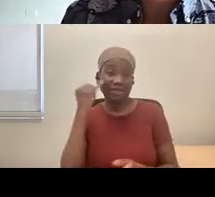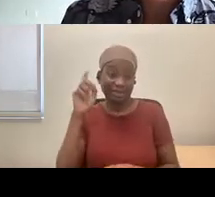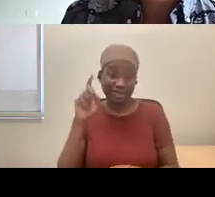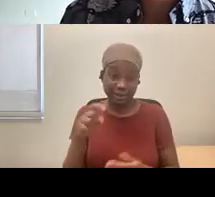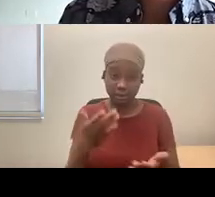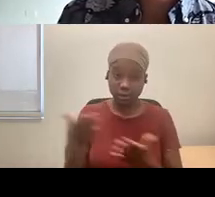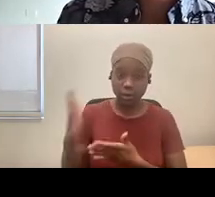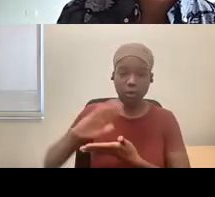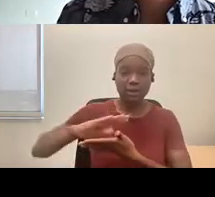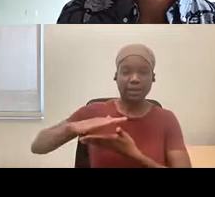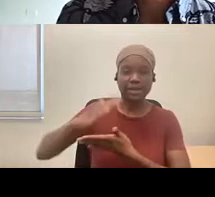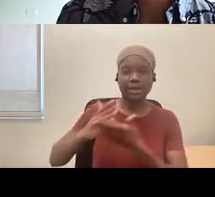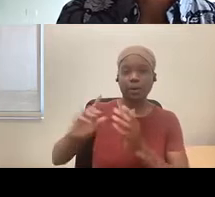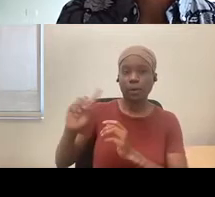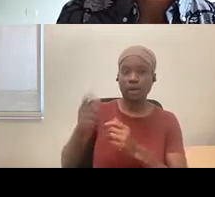careful.